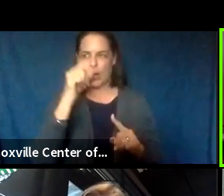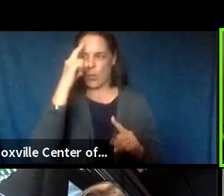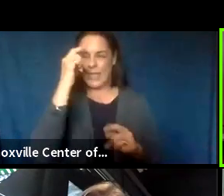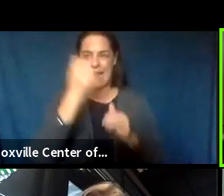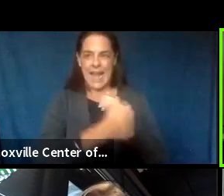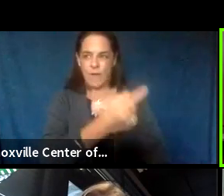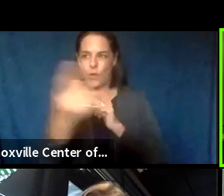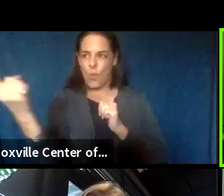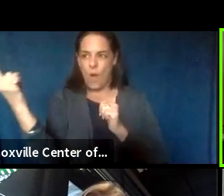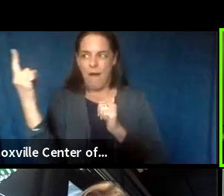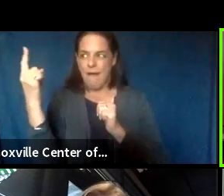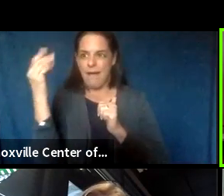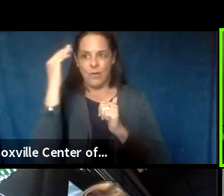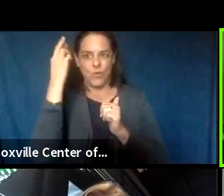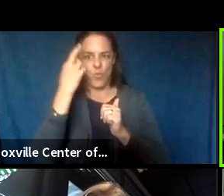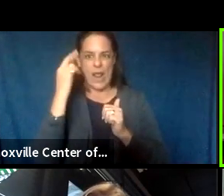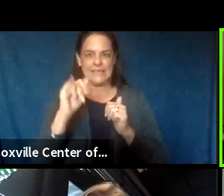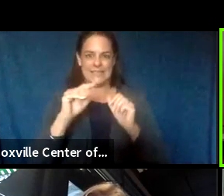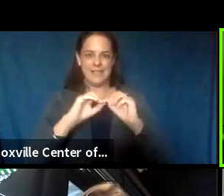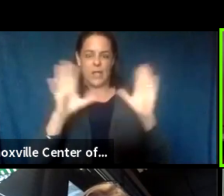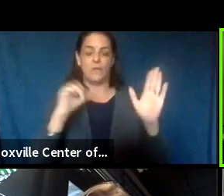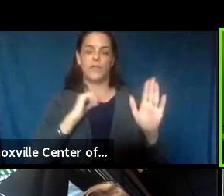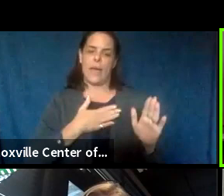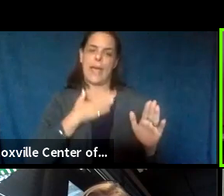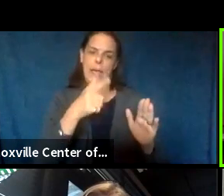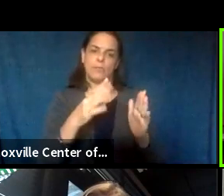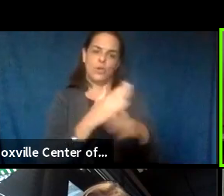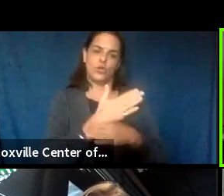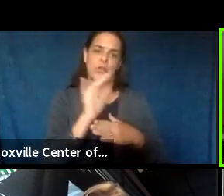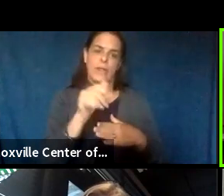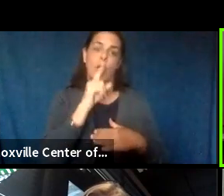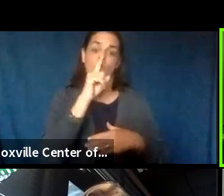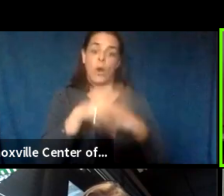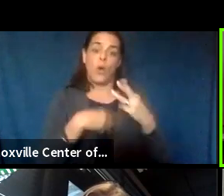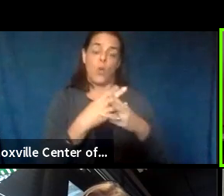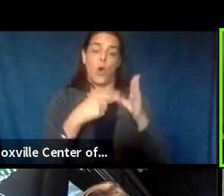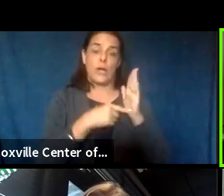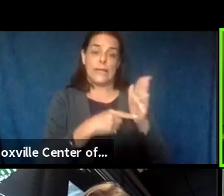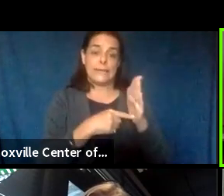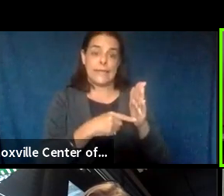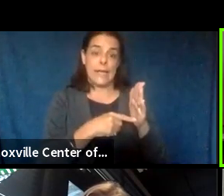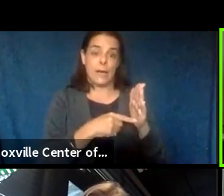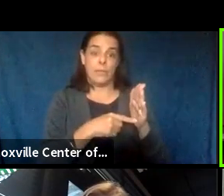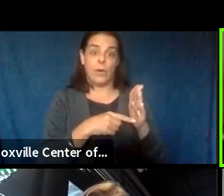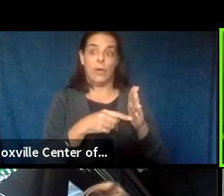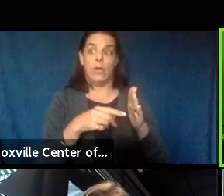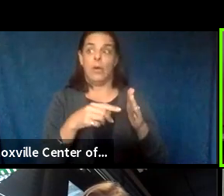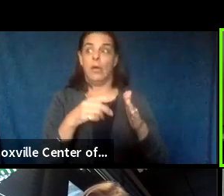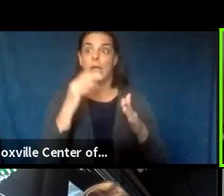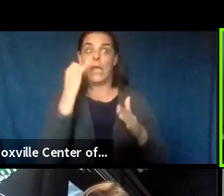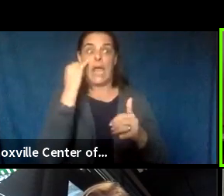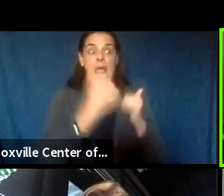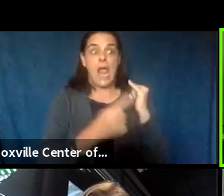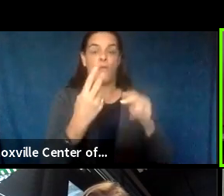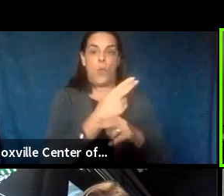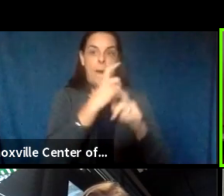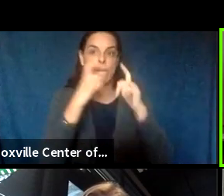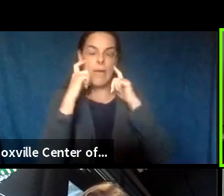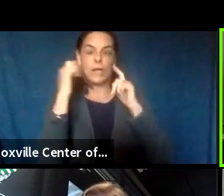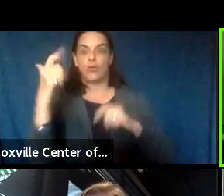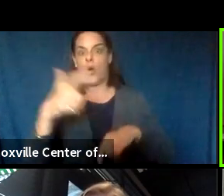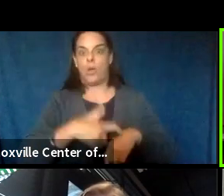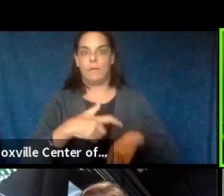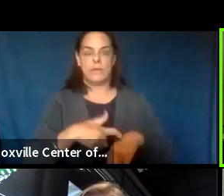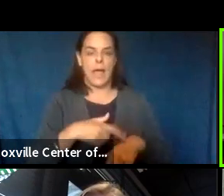people out in the community. So I'm glad you shared that real world example of once everyone had to wear a mask all the time. You've seen